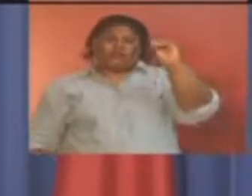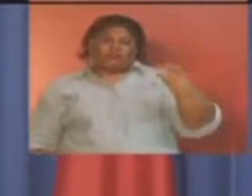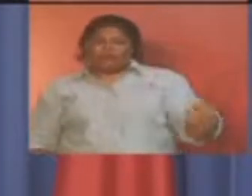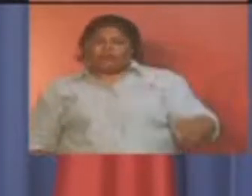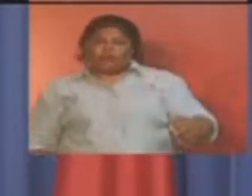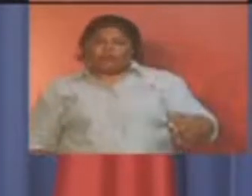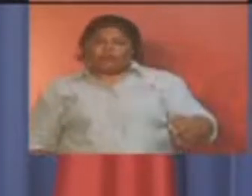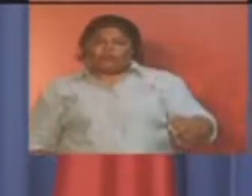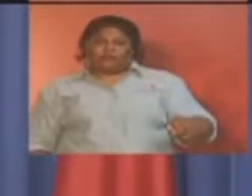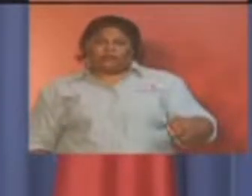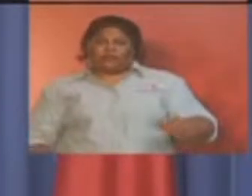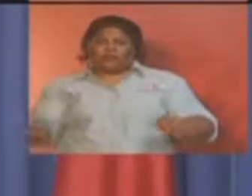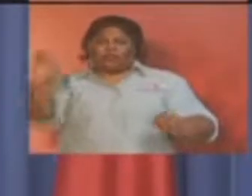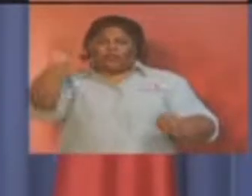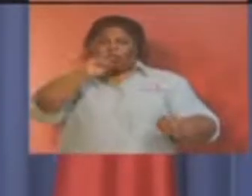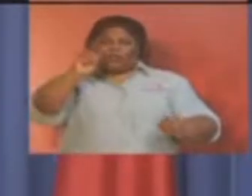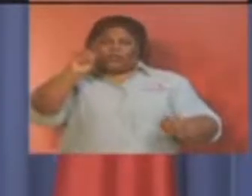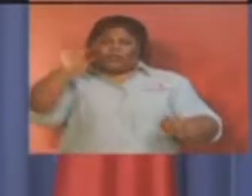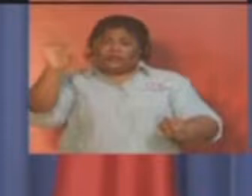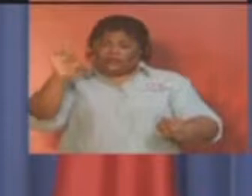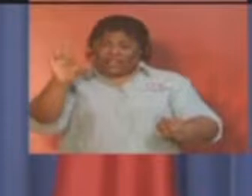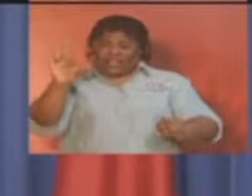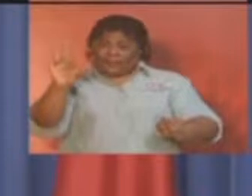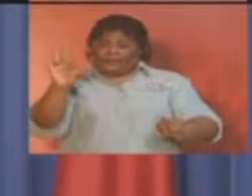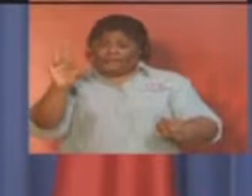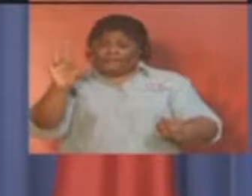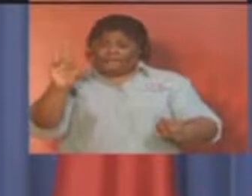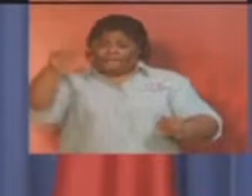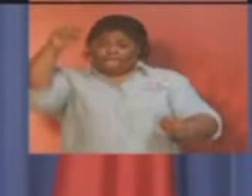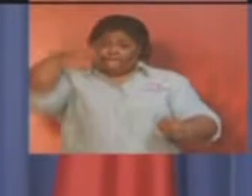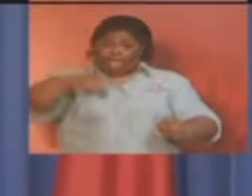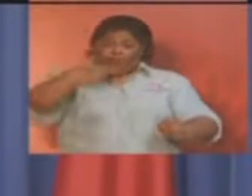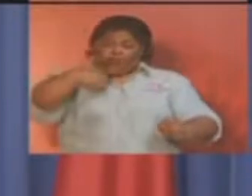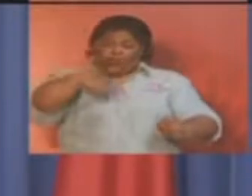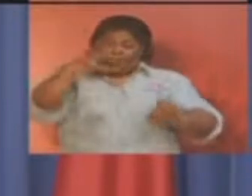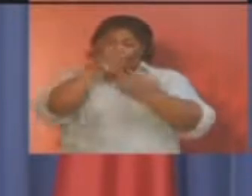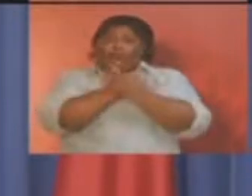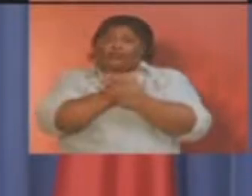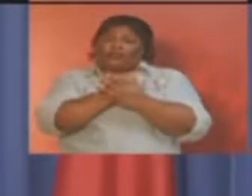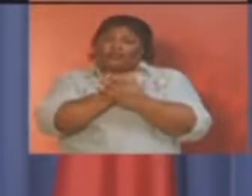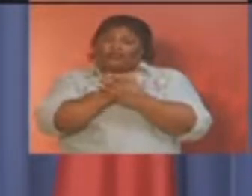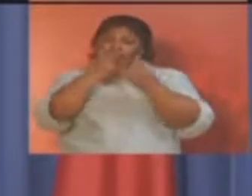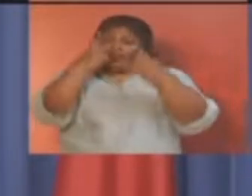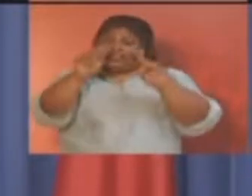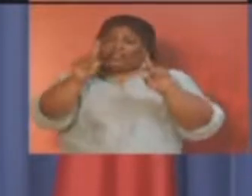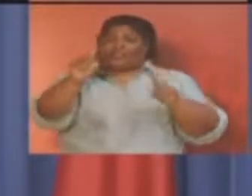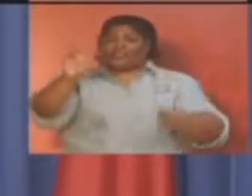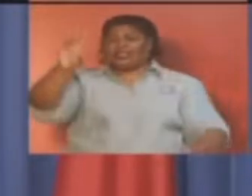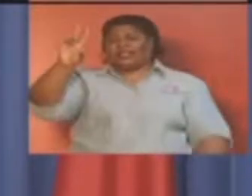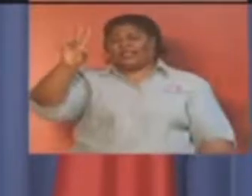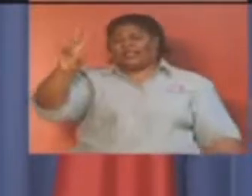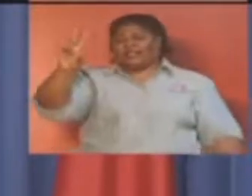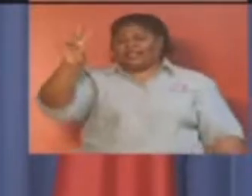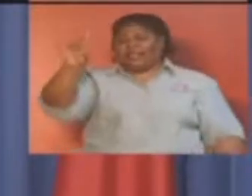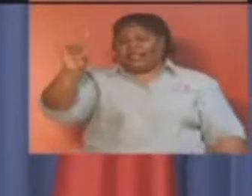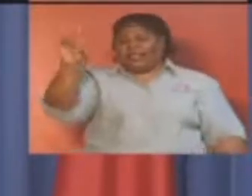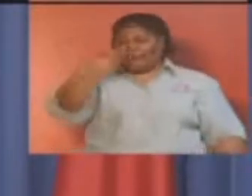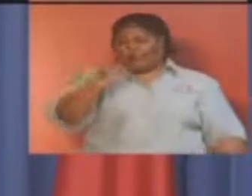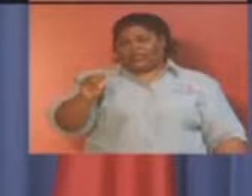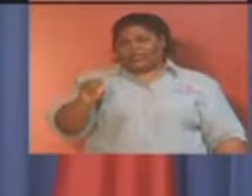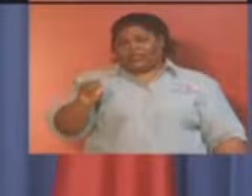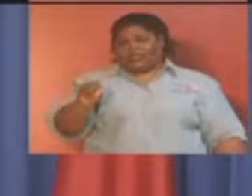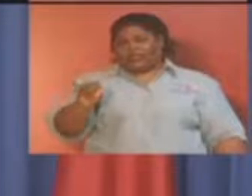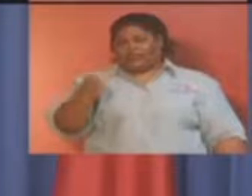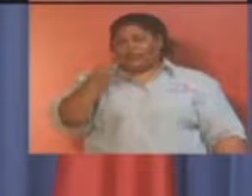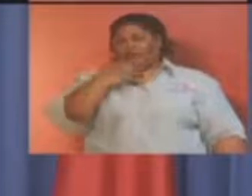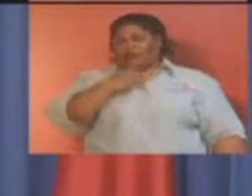up, the Sinopharm vaccine that we are getting in Trinidad has an efficacy of 78.1 across all age groups 18 and above. So that's some